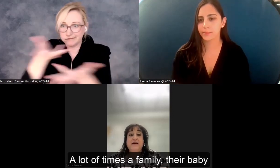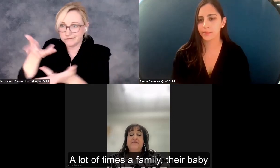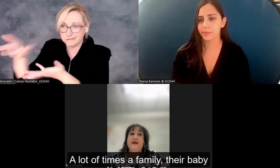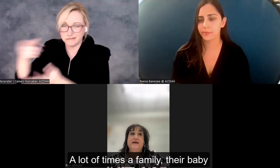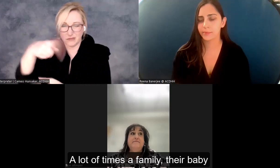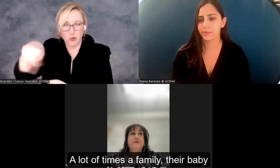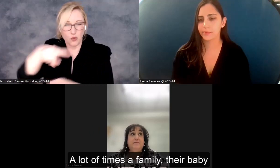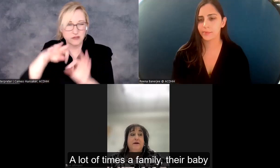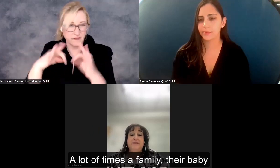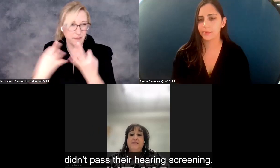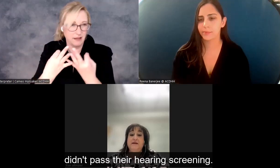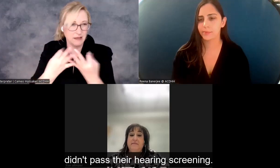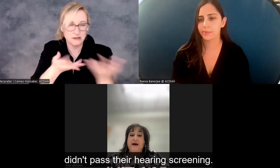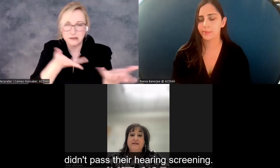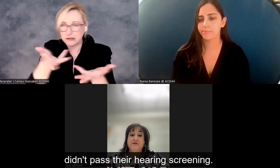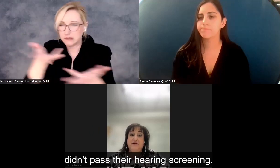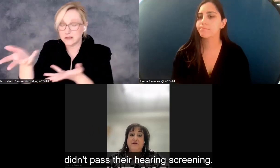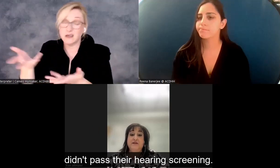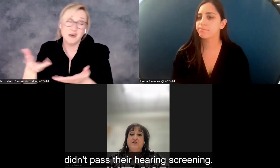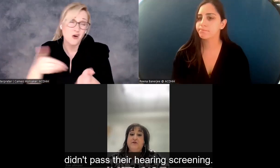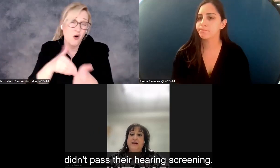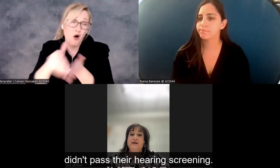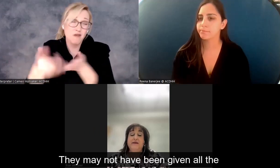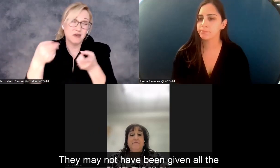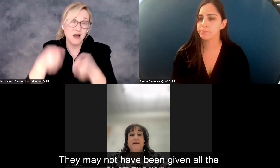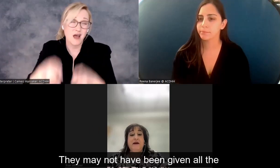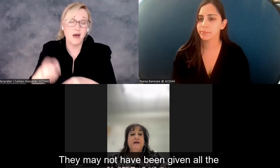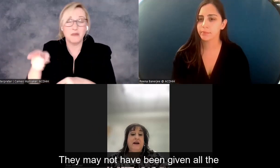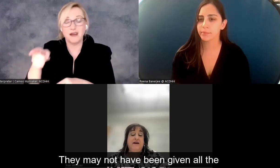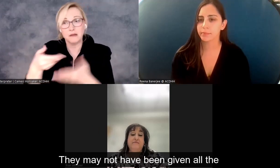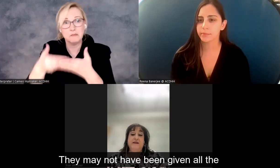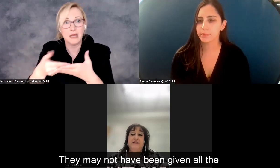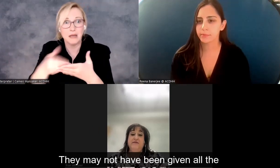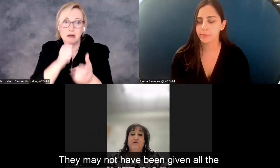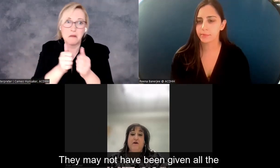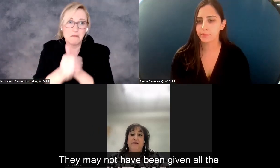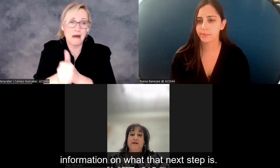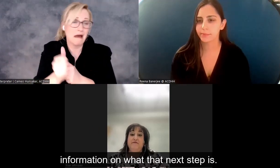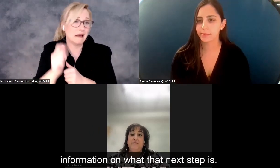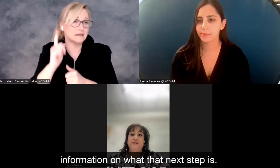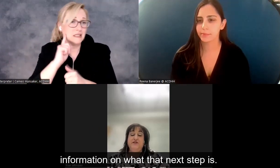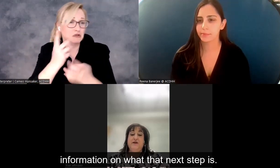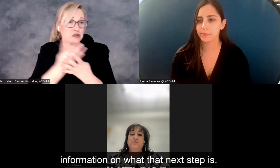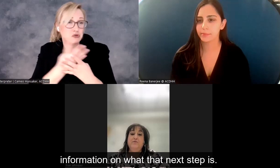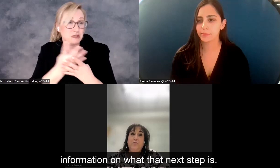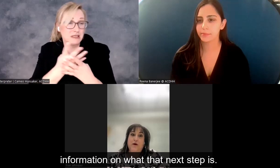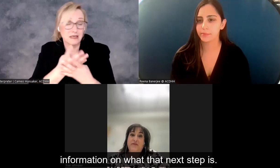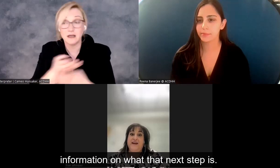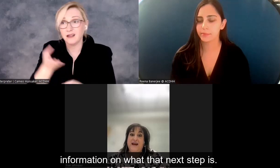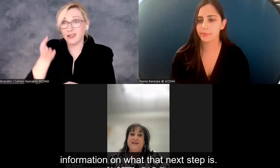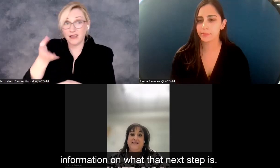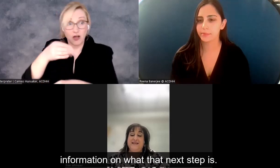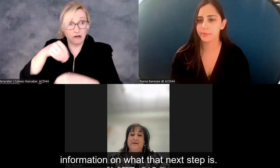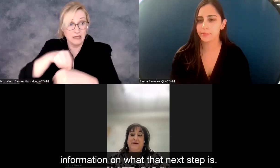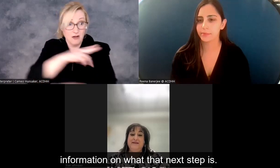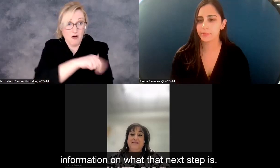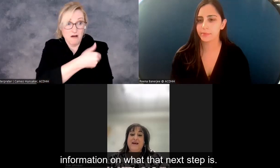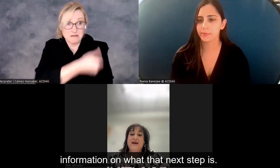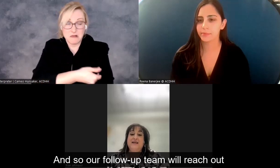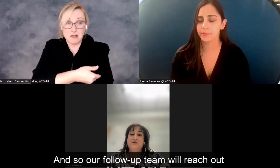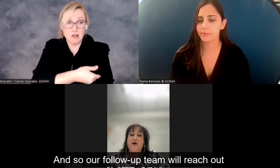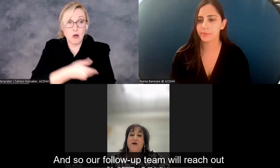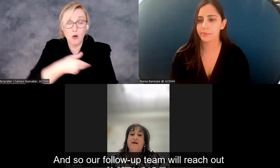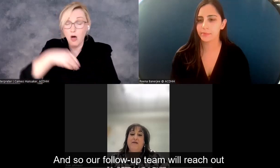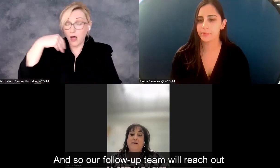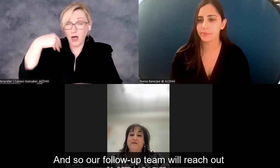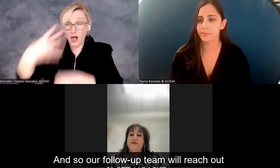family, their baby didn't pass their hearing screening. They may not have been given all the information on what that next step is.